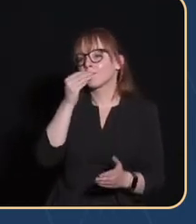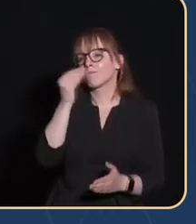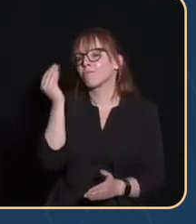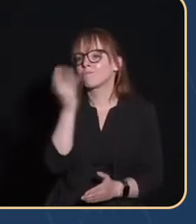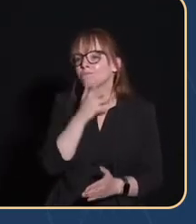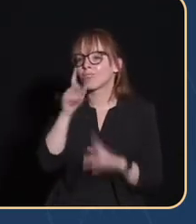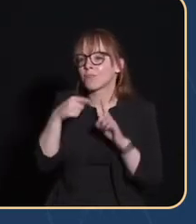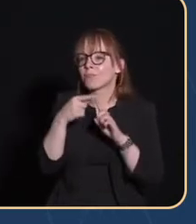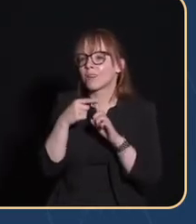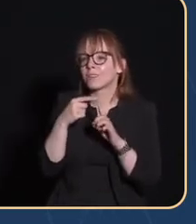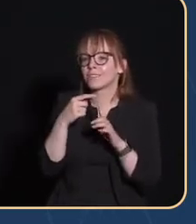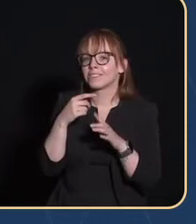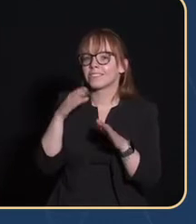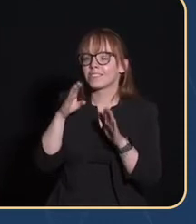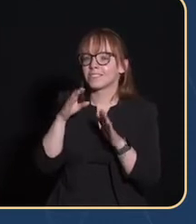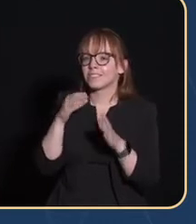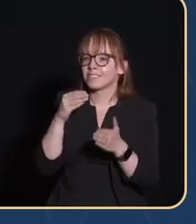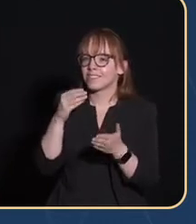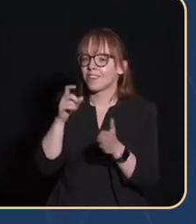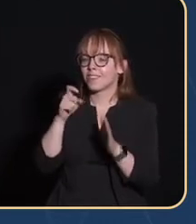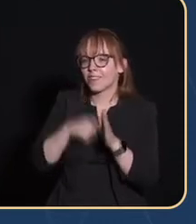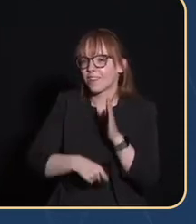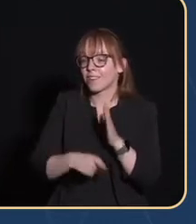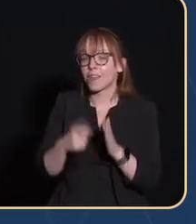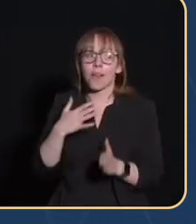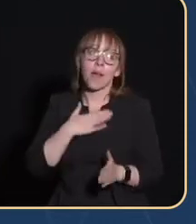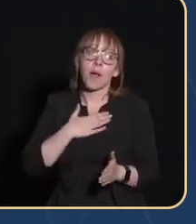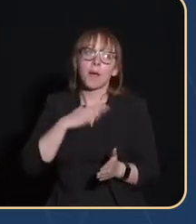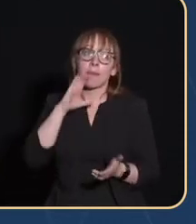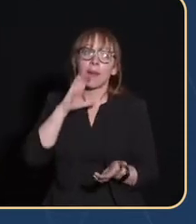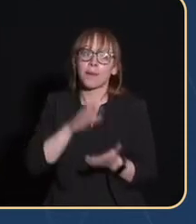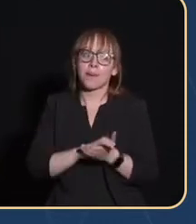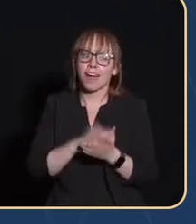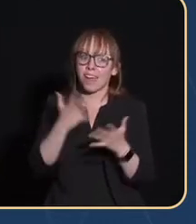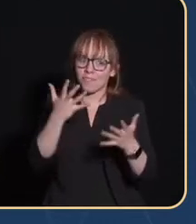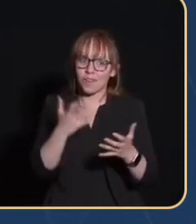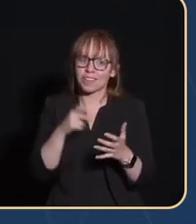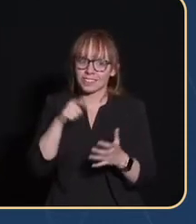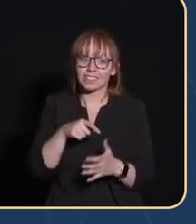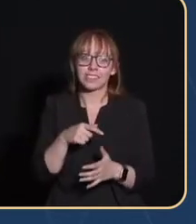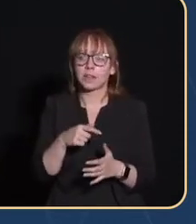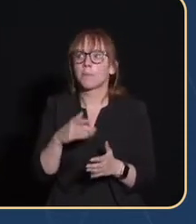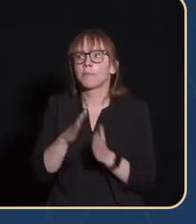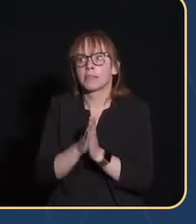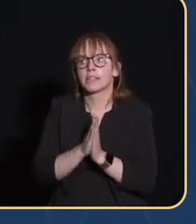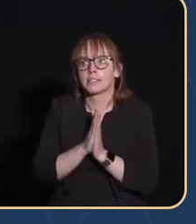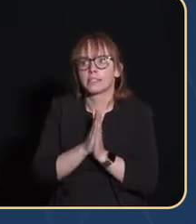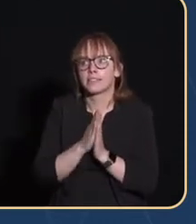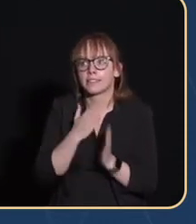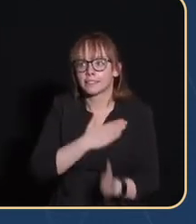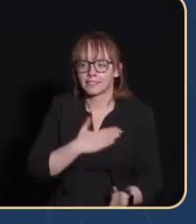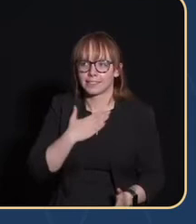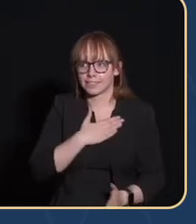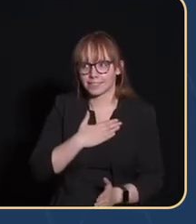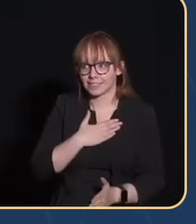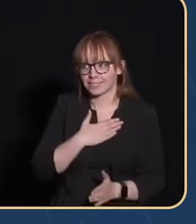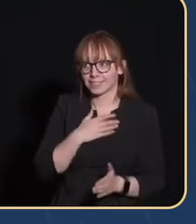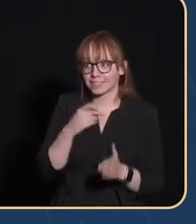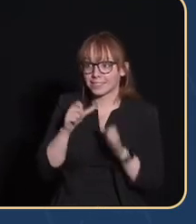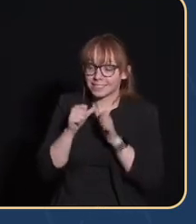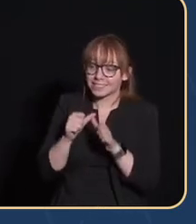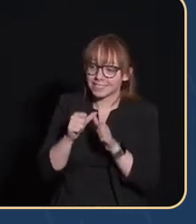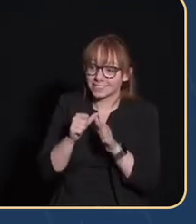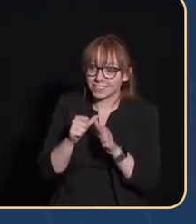My wife actually wants to bid on this item right now, so please, Stephanie, keep bidding right now. The next item, I love this package. This